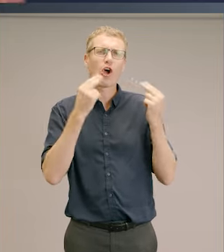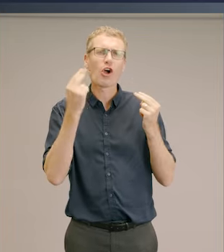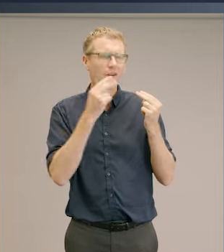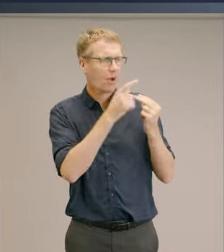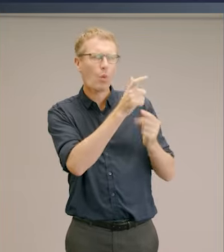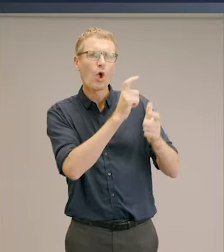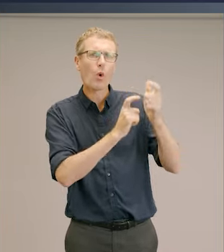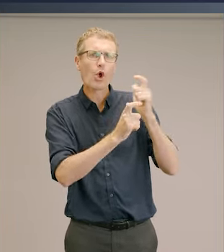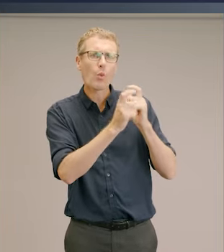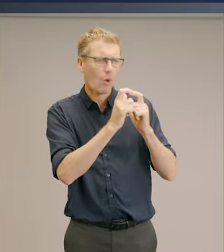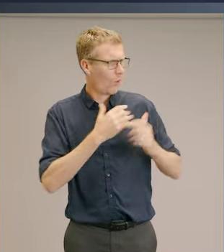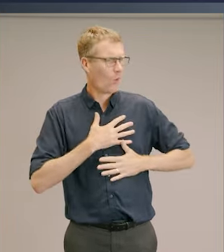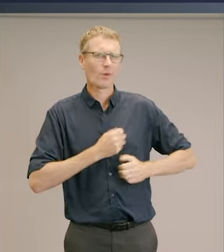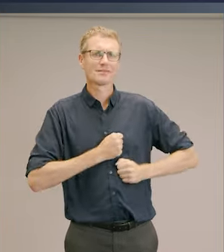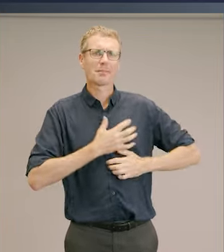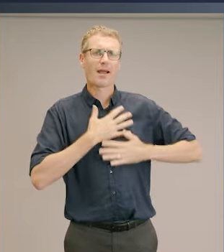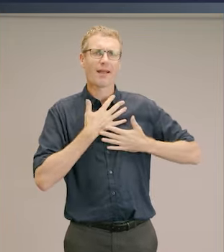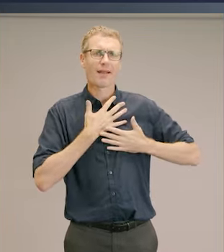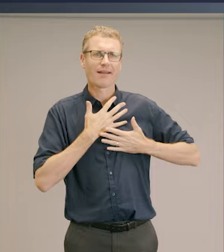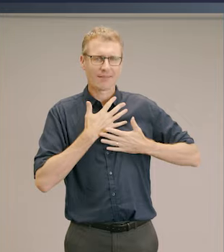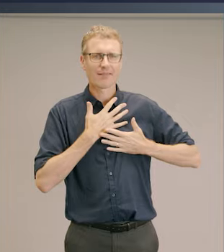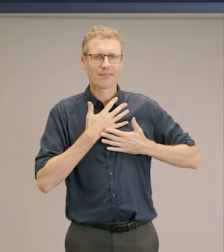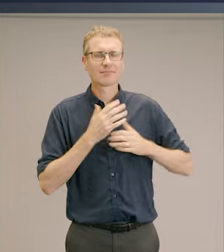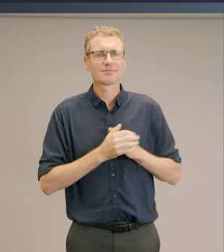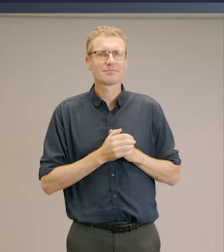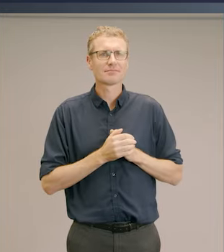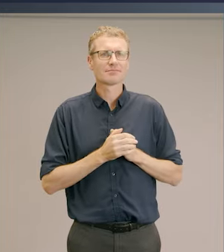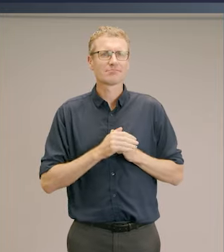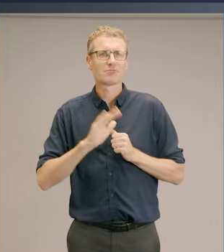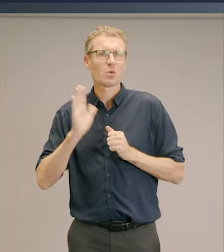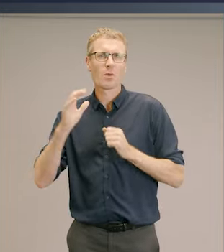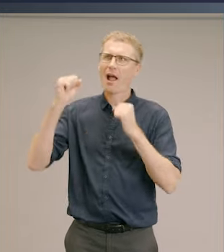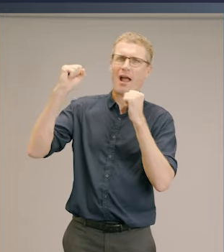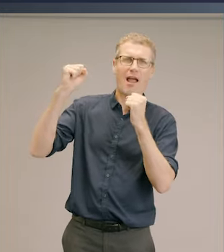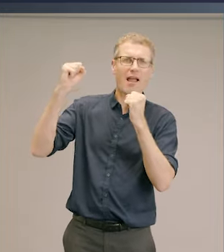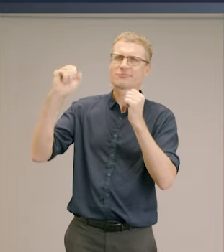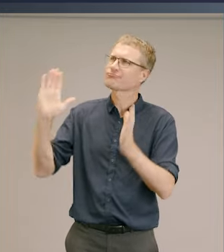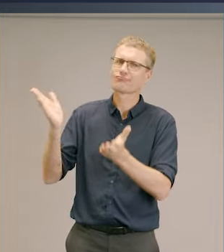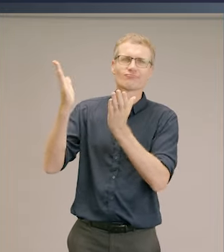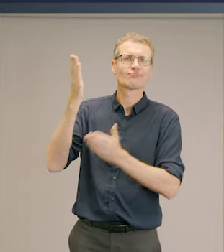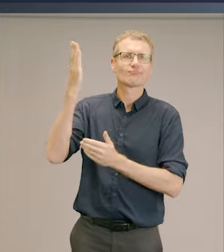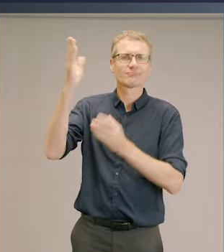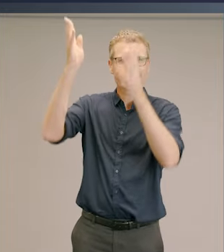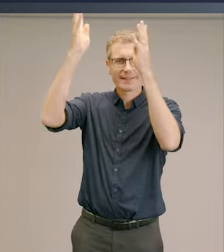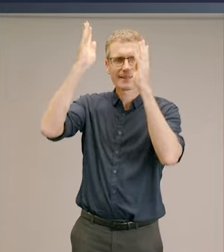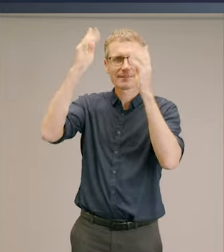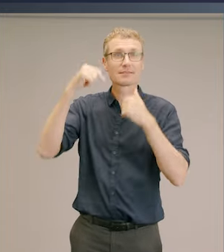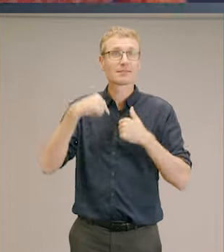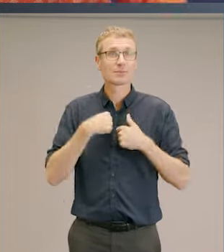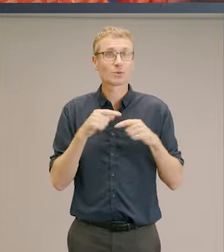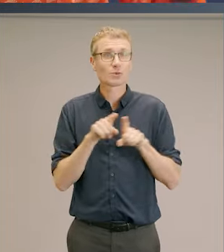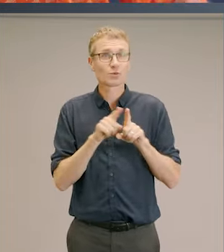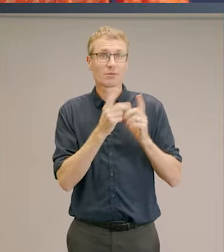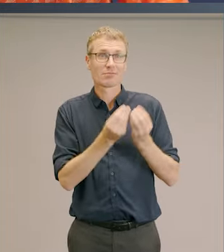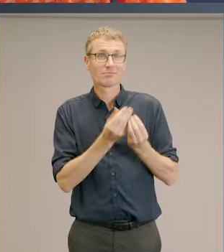just played for us and invited us into this space of worship through. All Hail the King. And